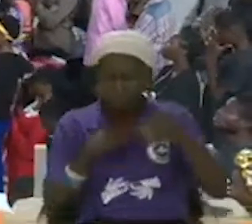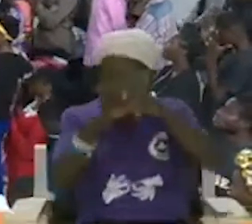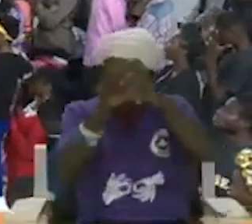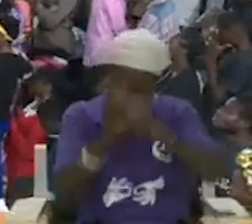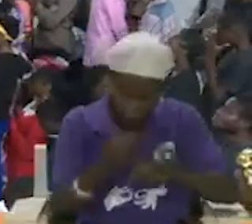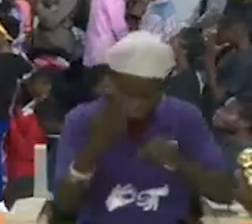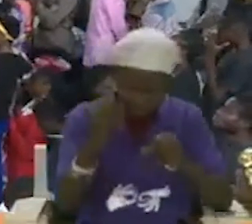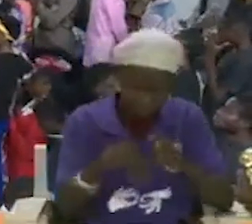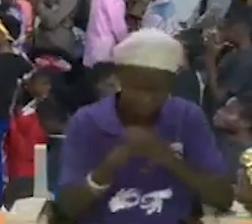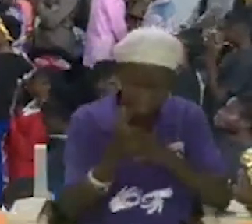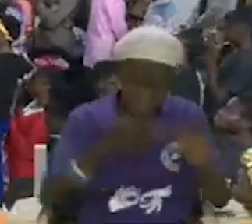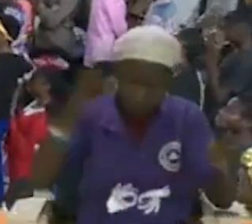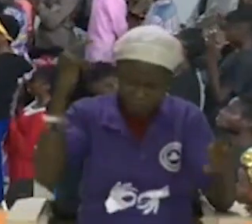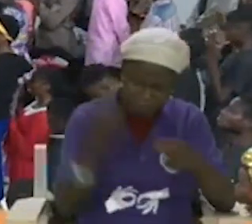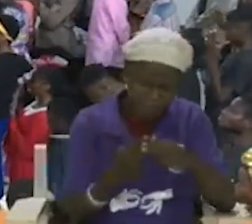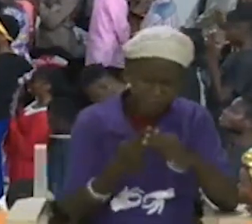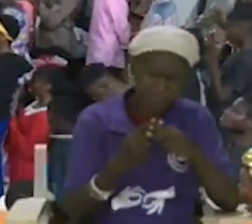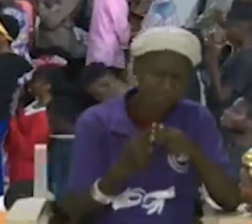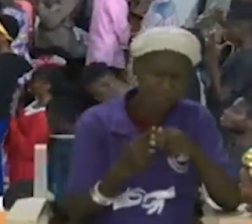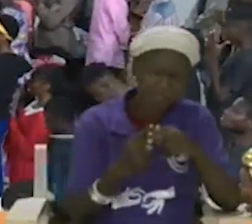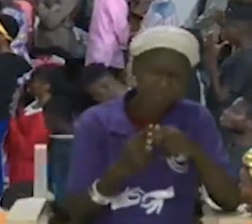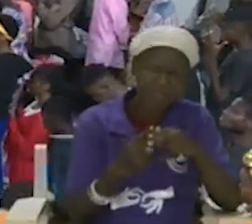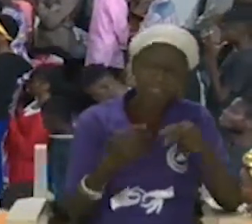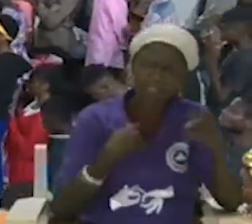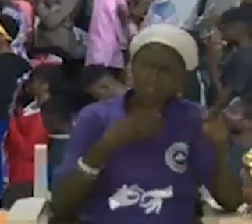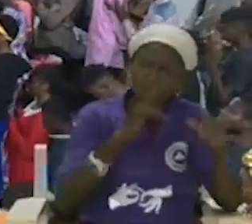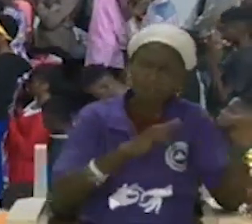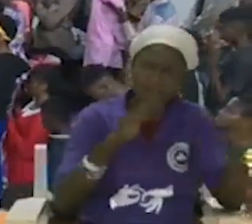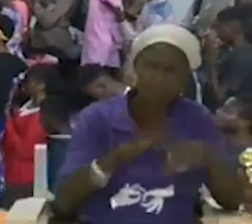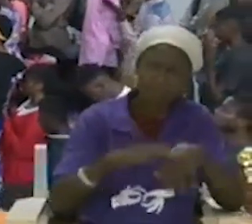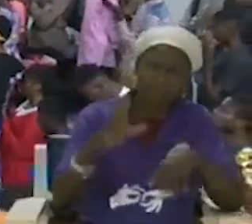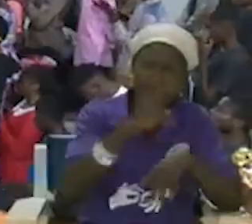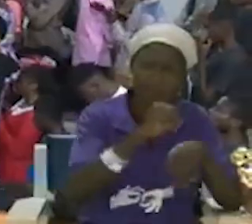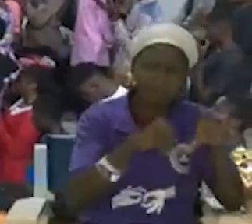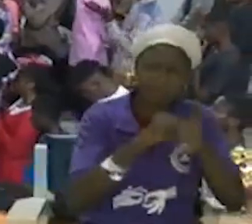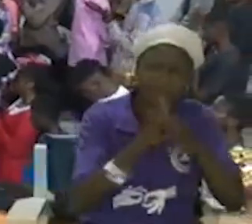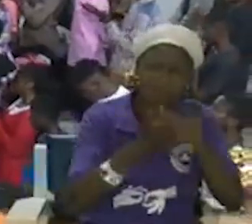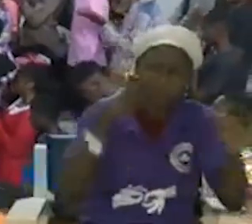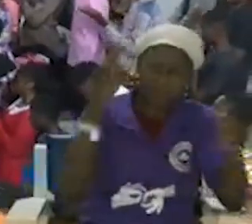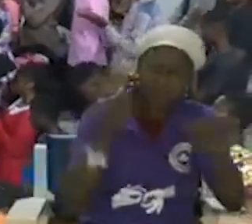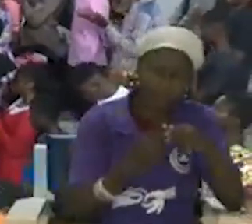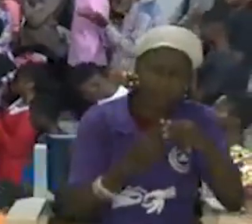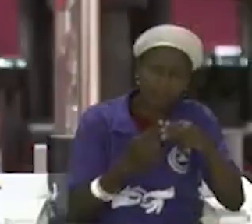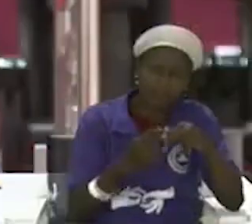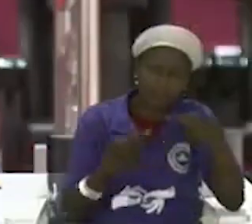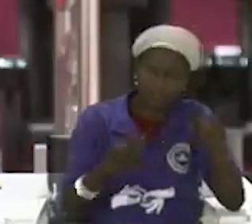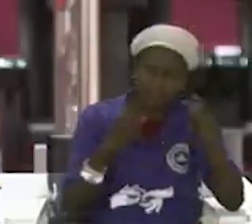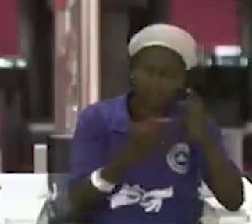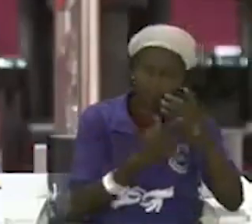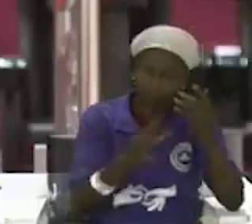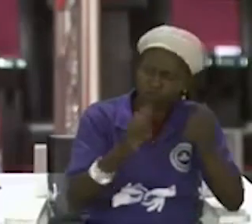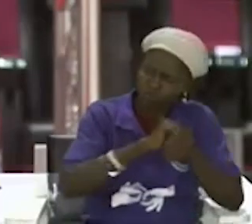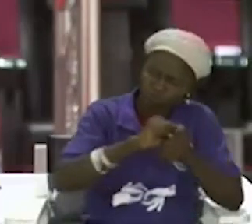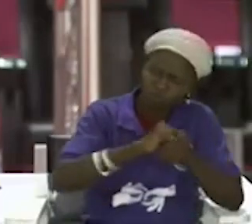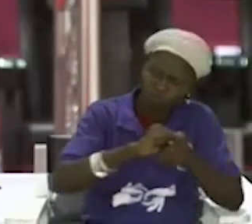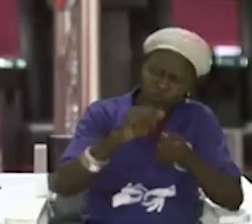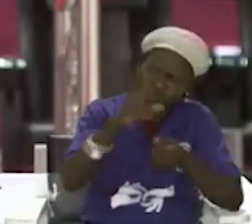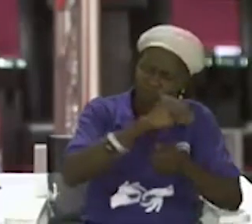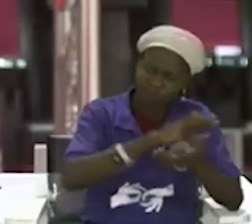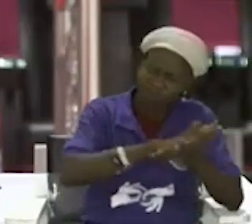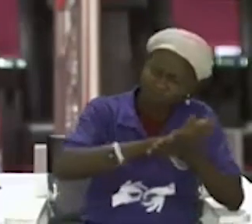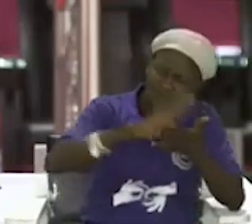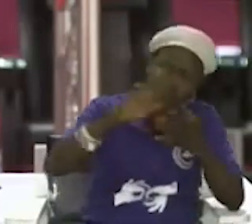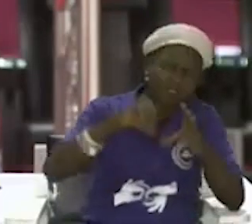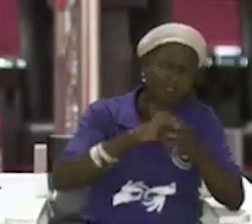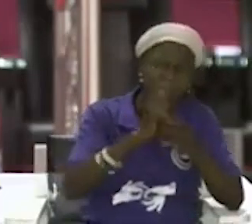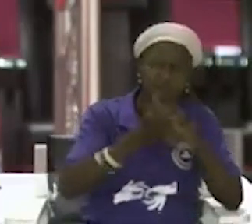them in Jesus' name. Have mercy on them in Jesus' name. Let your blood wash them clean in